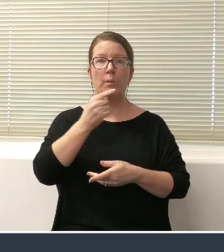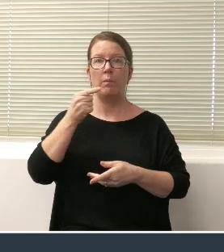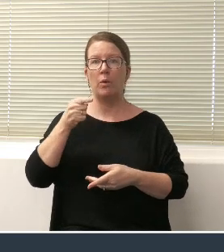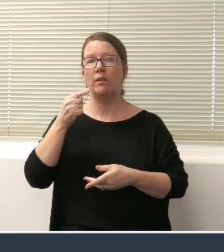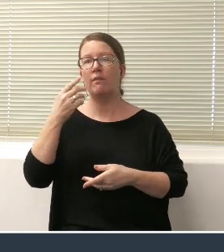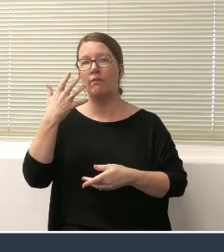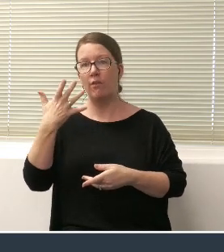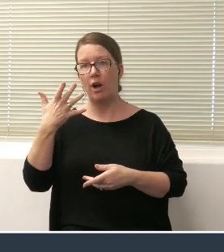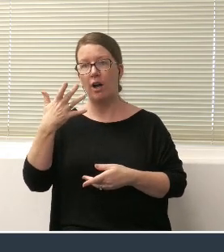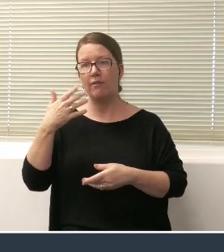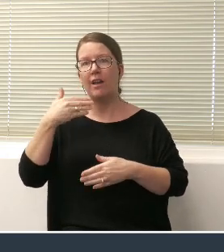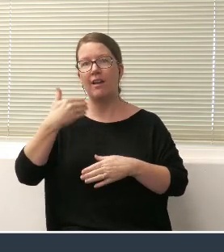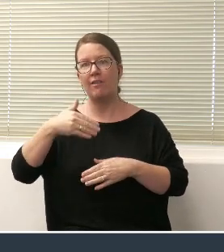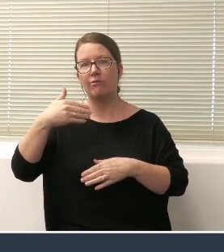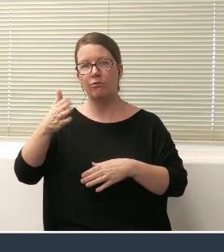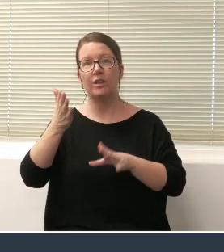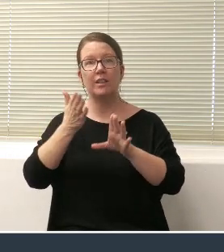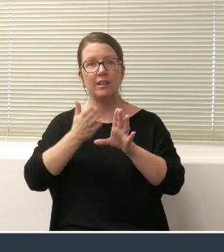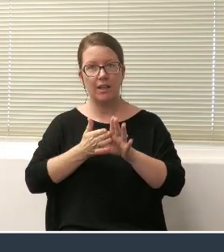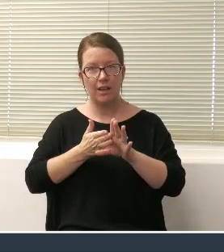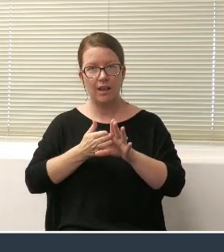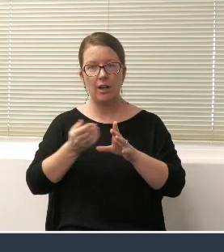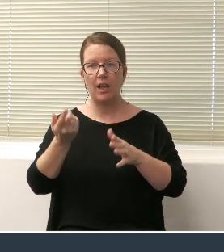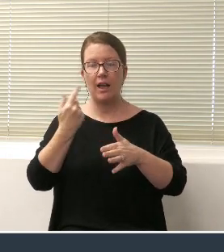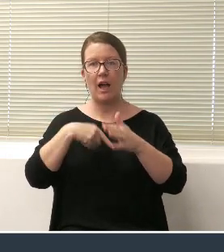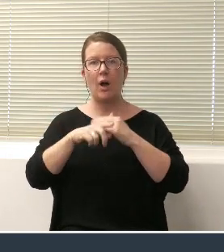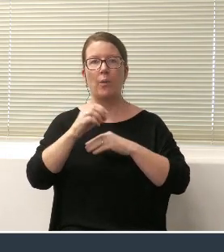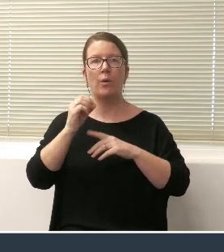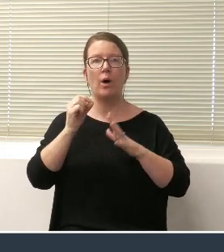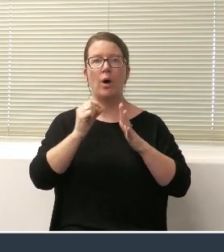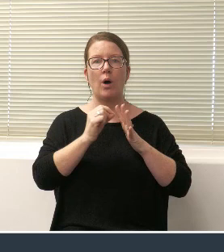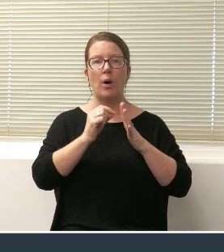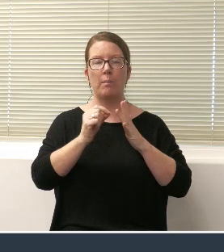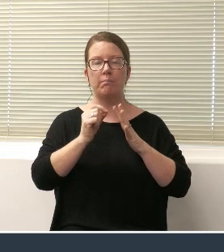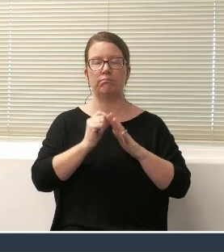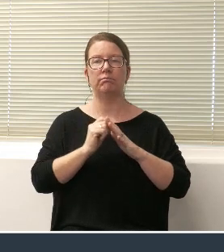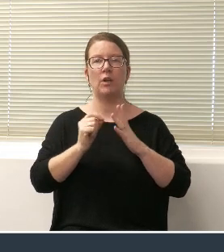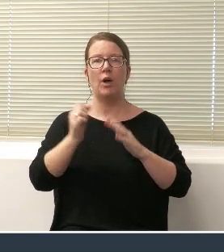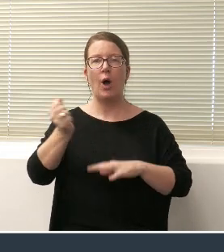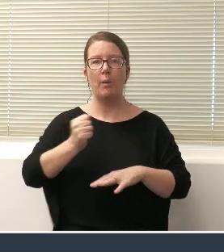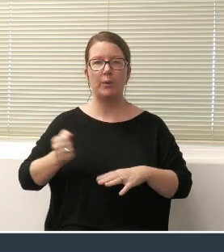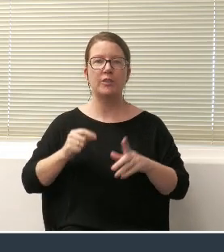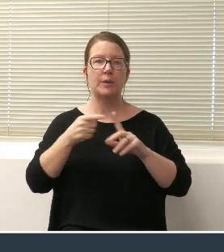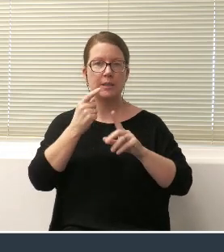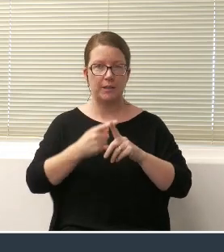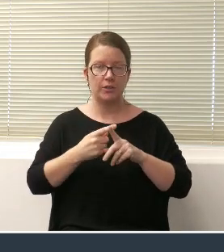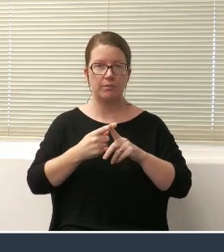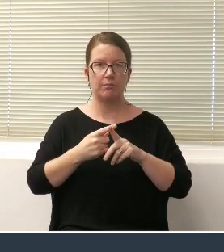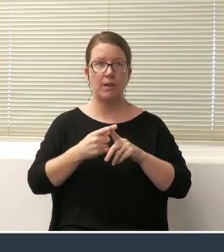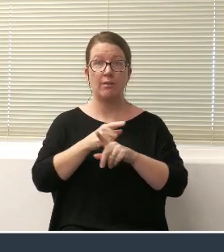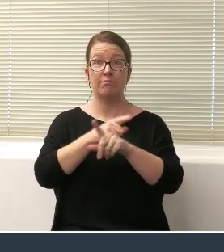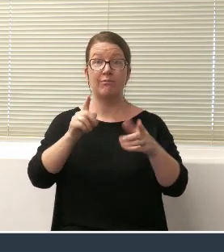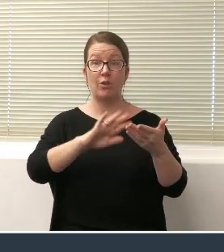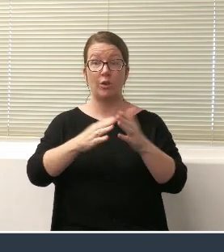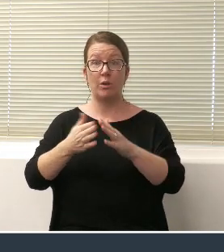$1.6 million annually in our OPEX that we're currently spending. They task us to think long term.